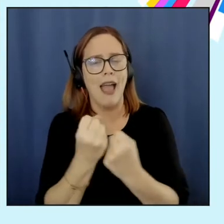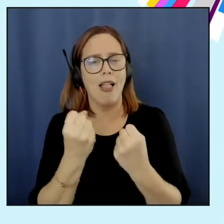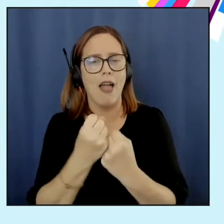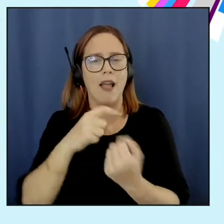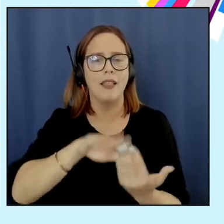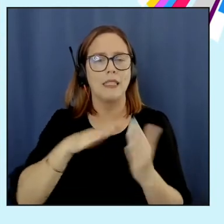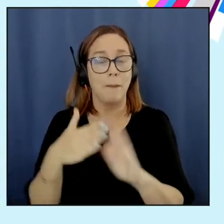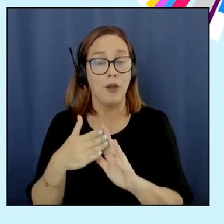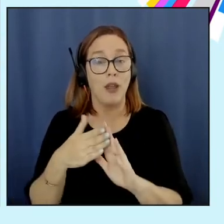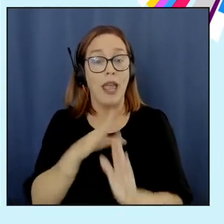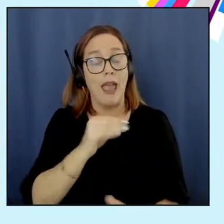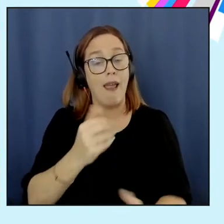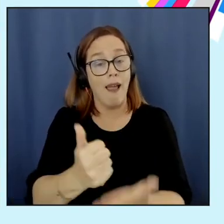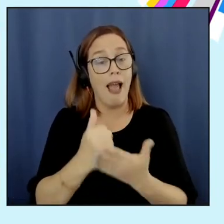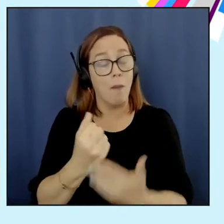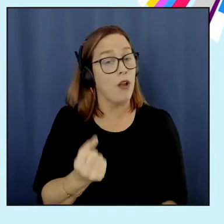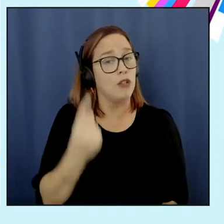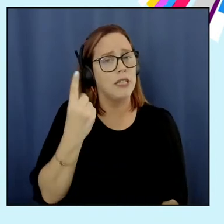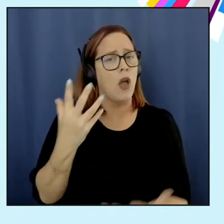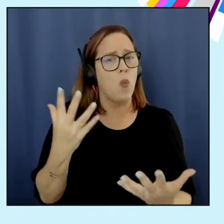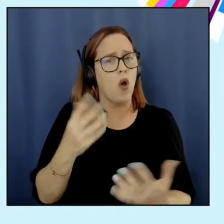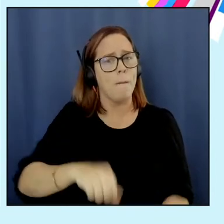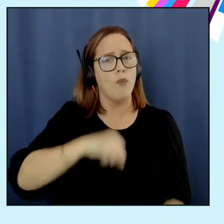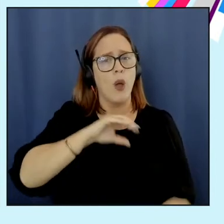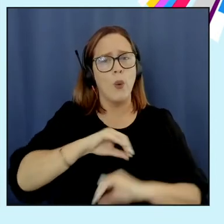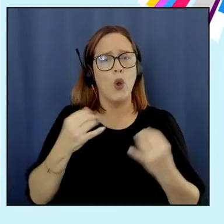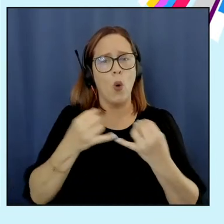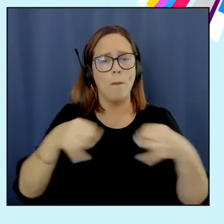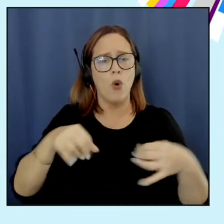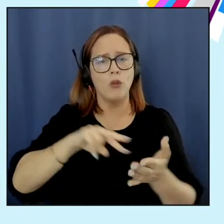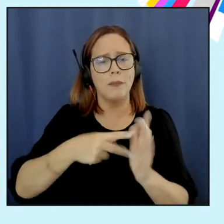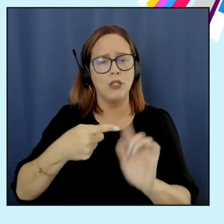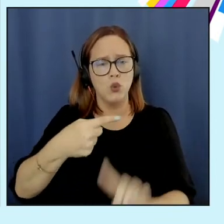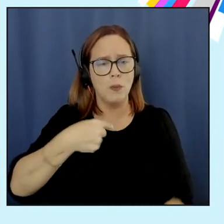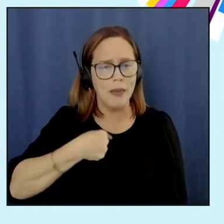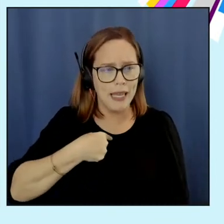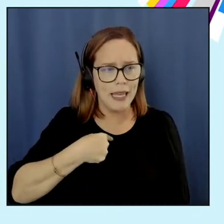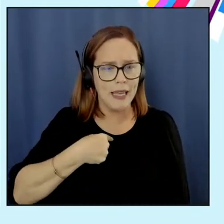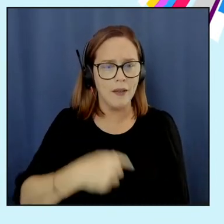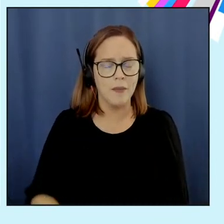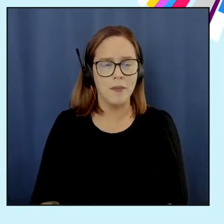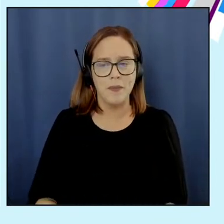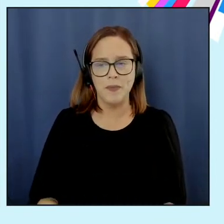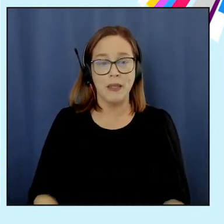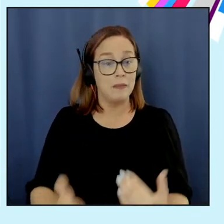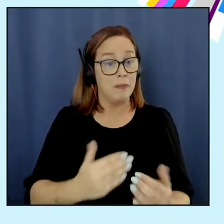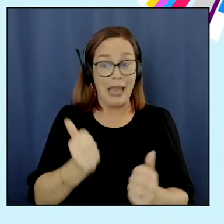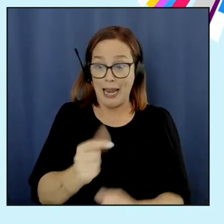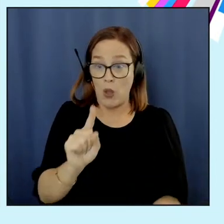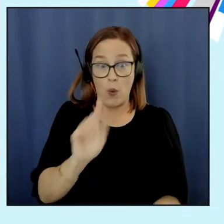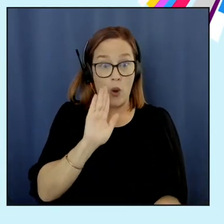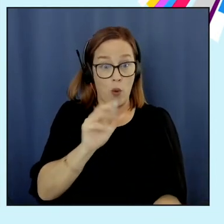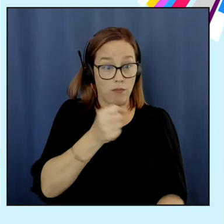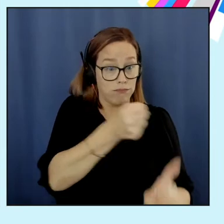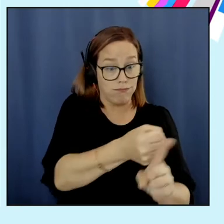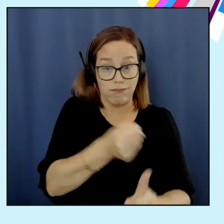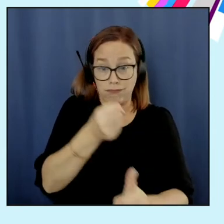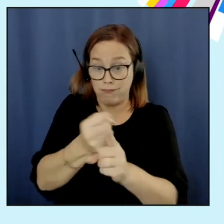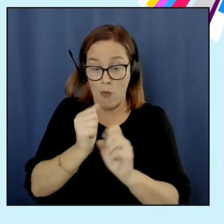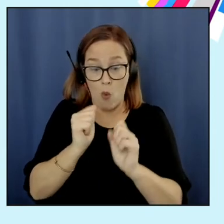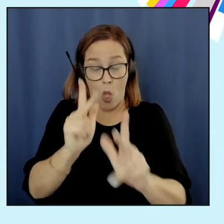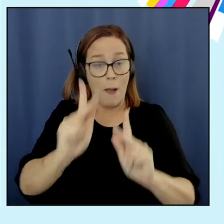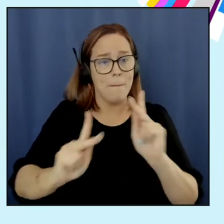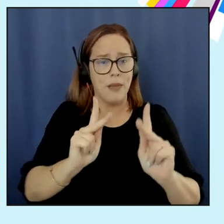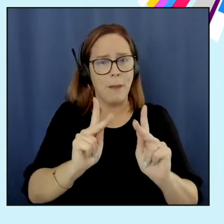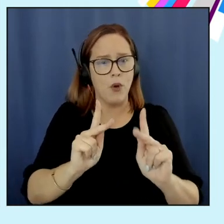means. Pride Has No Border really means to me. It means that all wins and setbacks anywhere affect everyone everywhere. So what we really need is